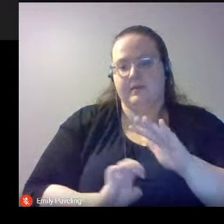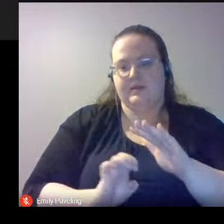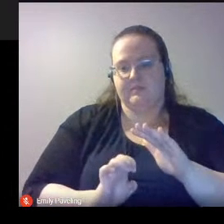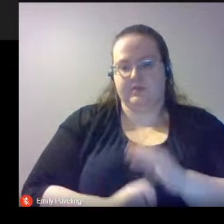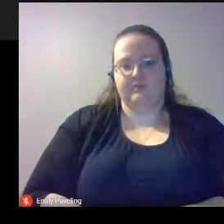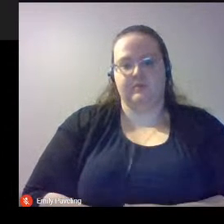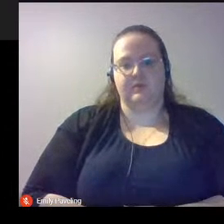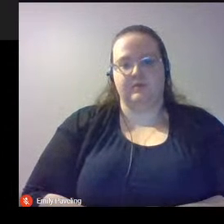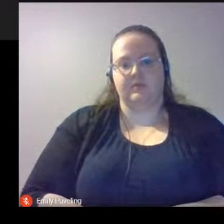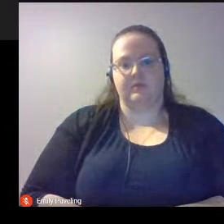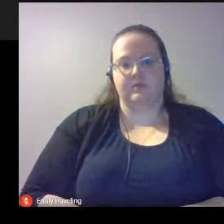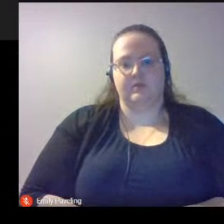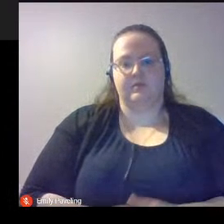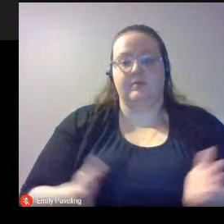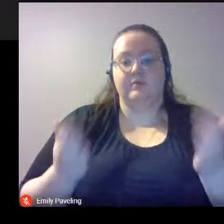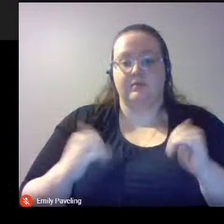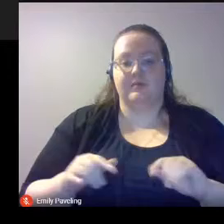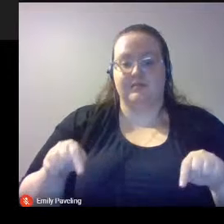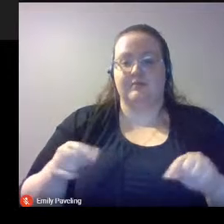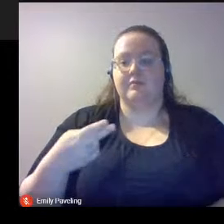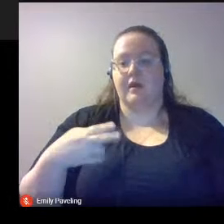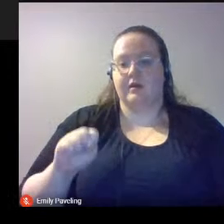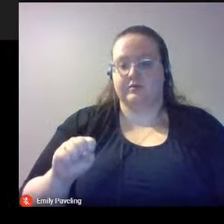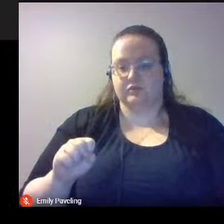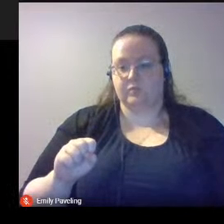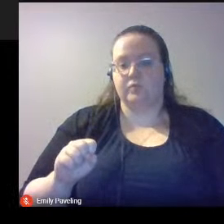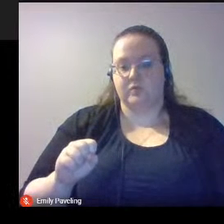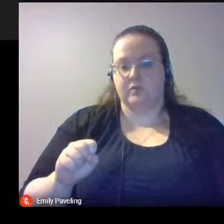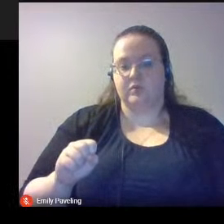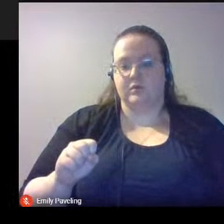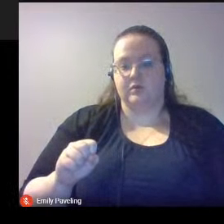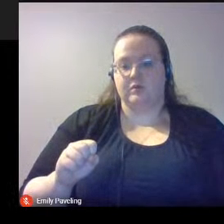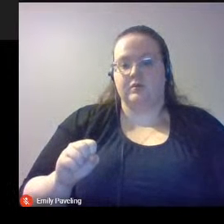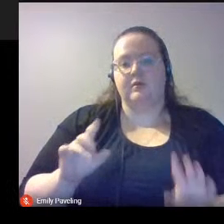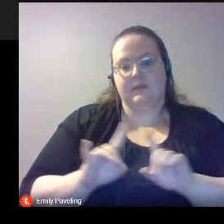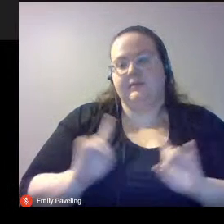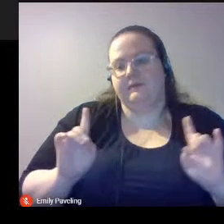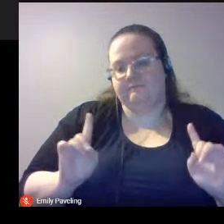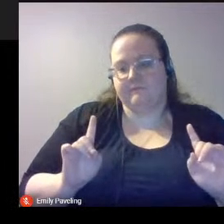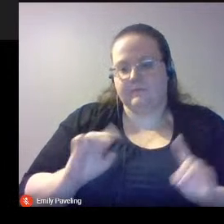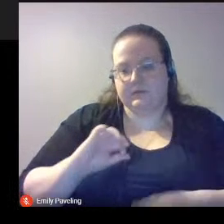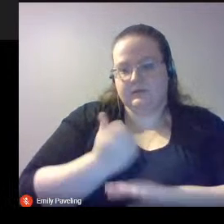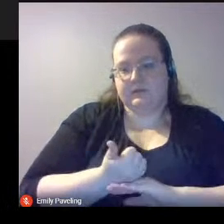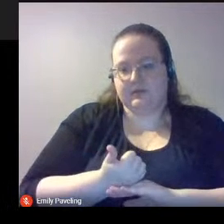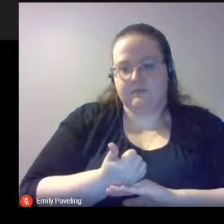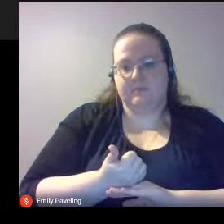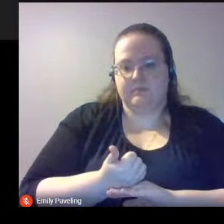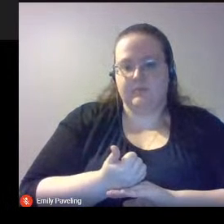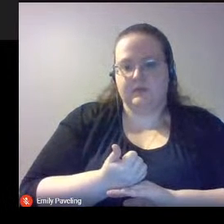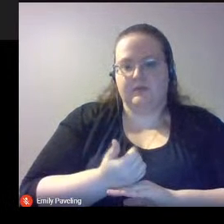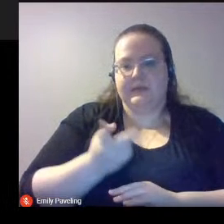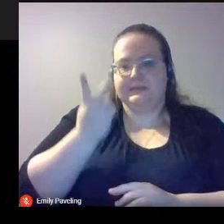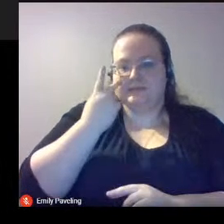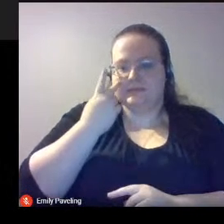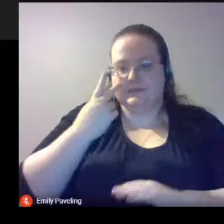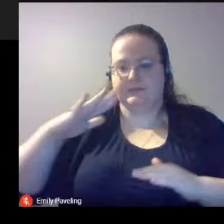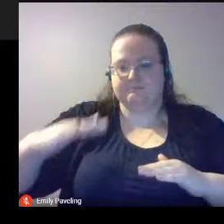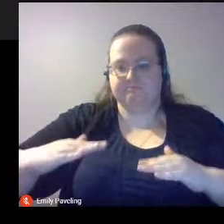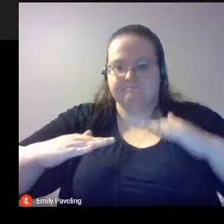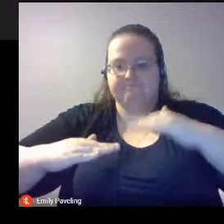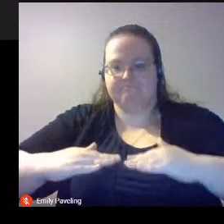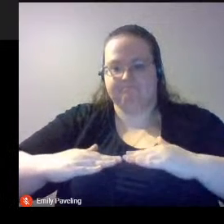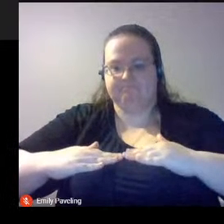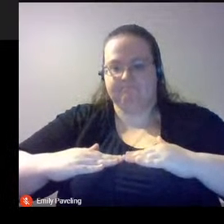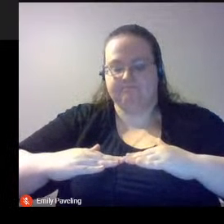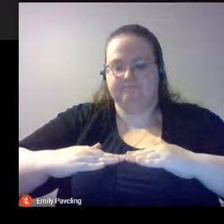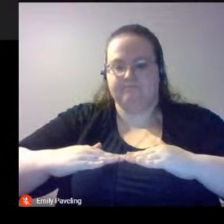we have a secondary school. So a little different setup in the secondary schools. You can see there's two desks side by side,